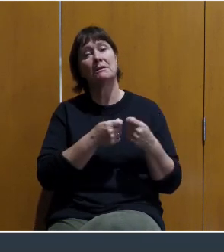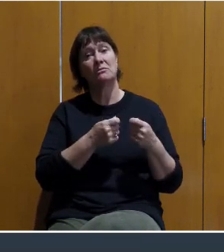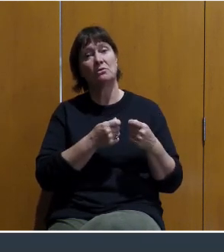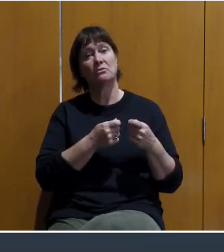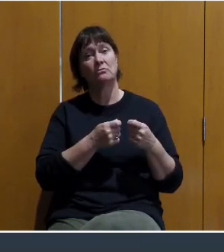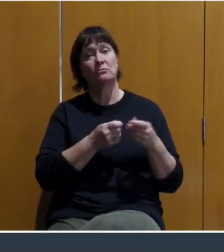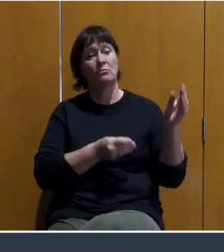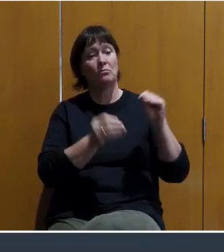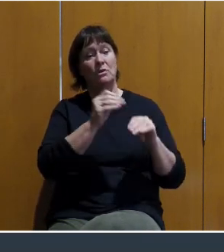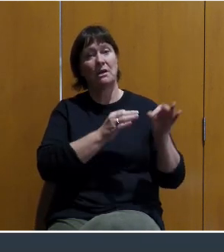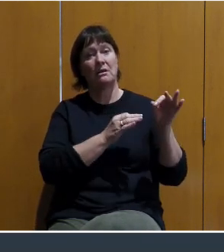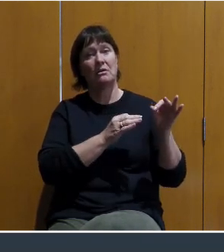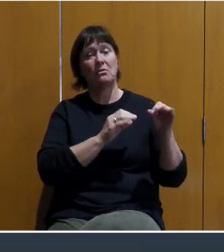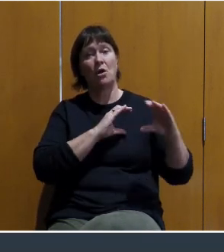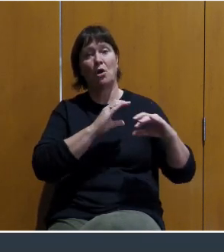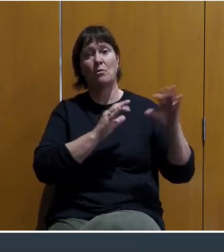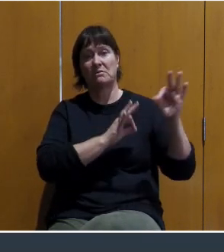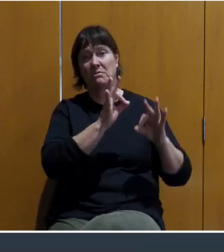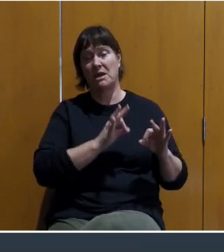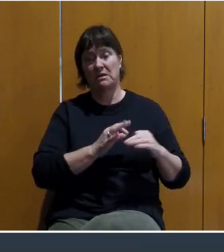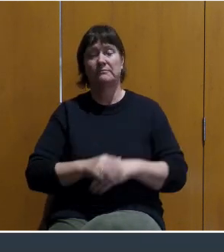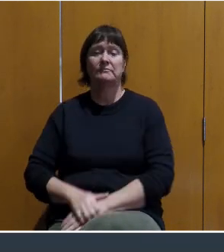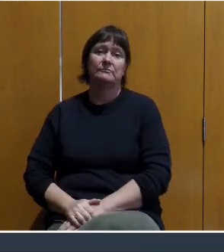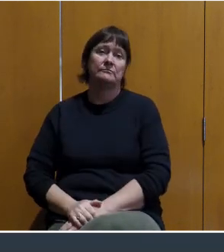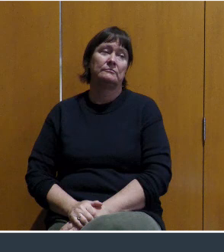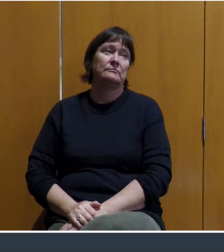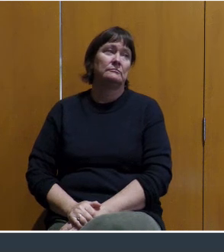this. Yep, I'd endorse that recommendation.